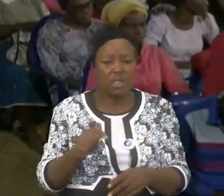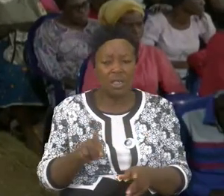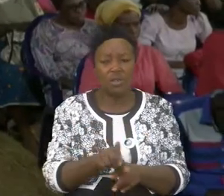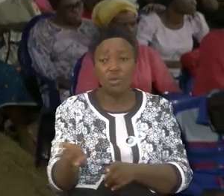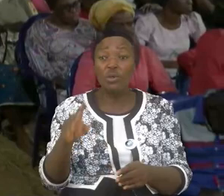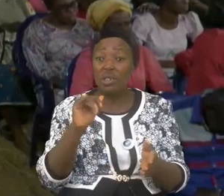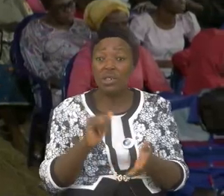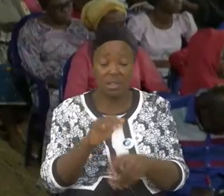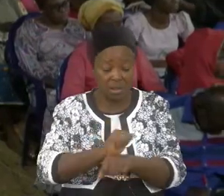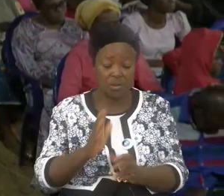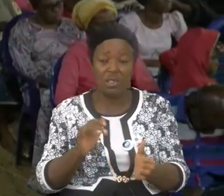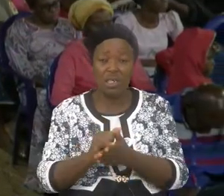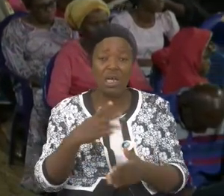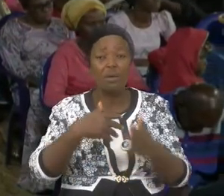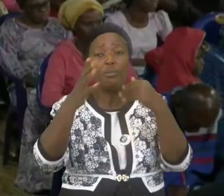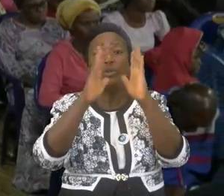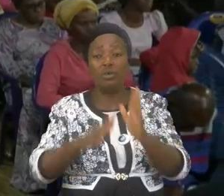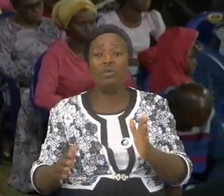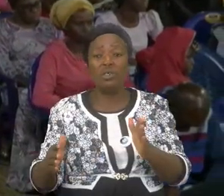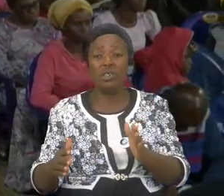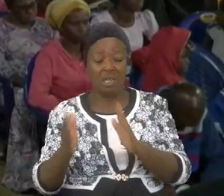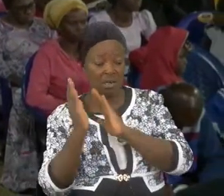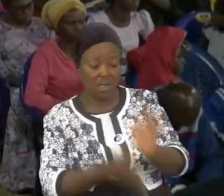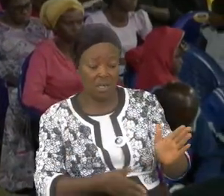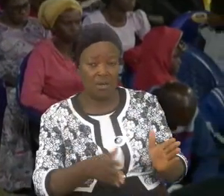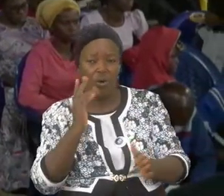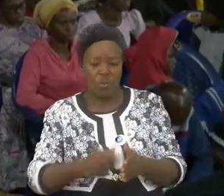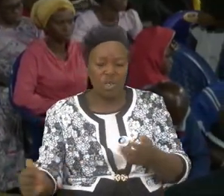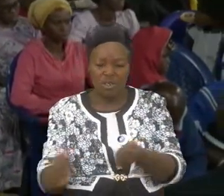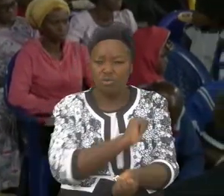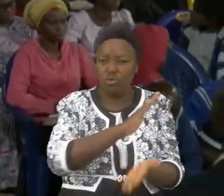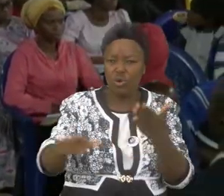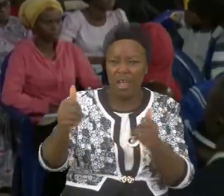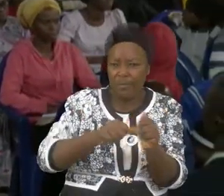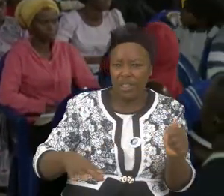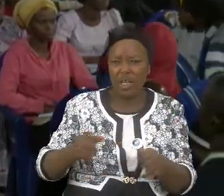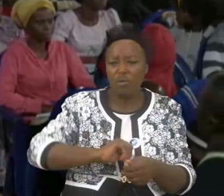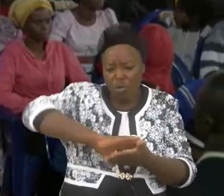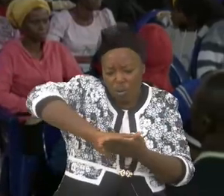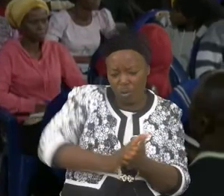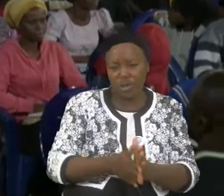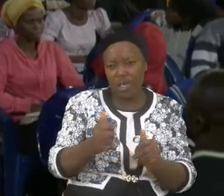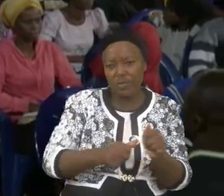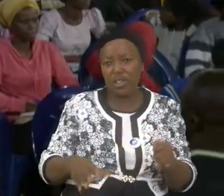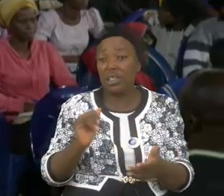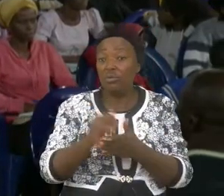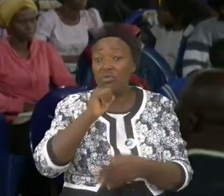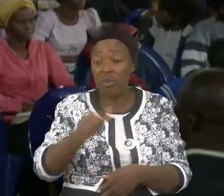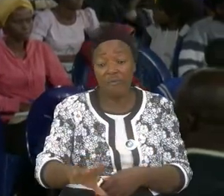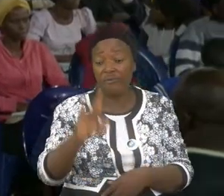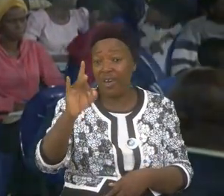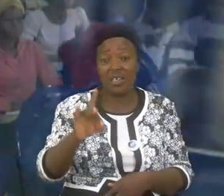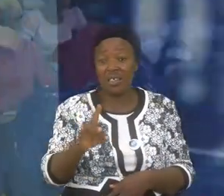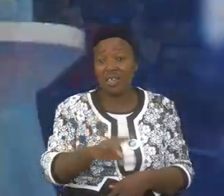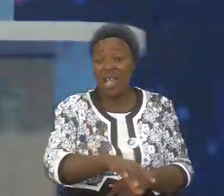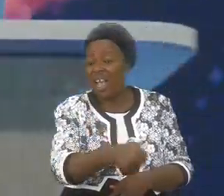everything down, that you will not find a trace of them anymore. And the stone will